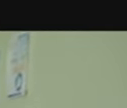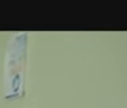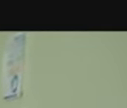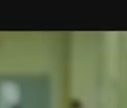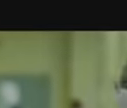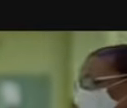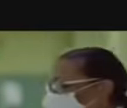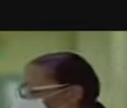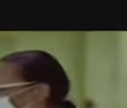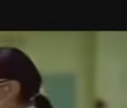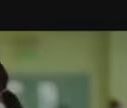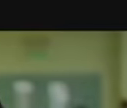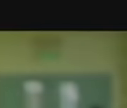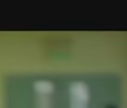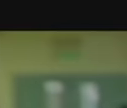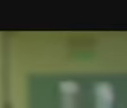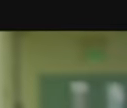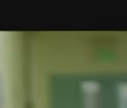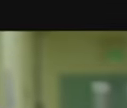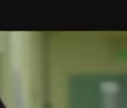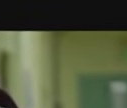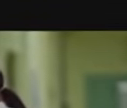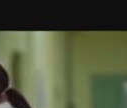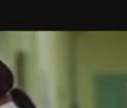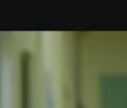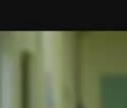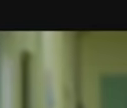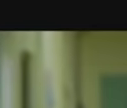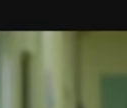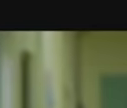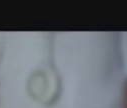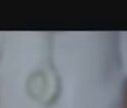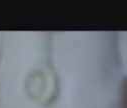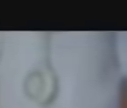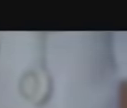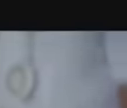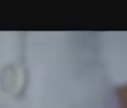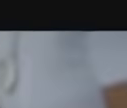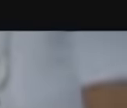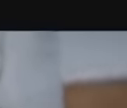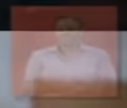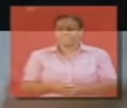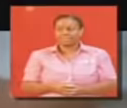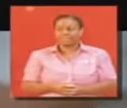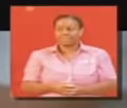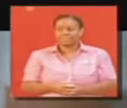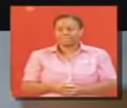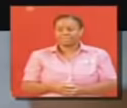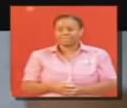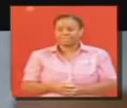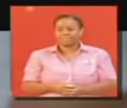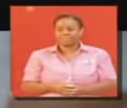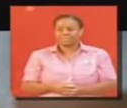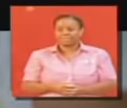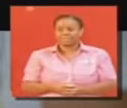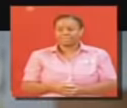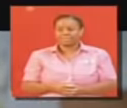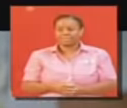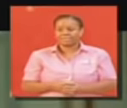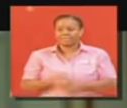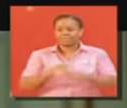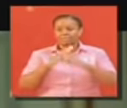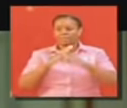our duty to prevent the spread of this virus in our communities. We all have a part to play with